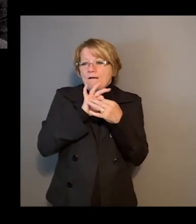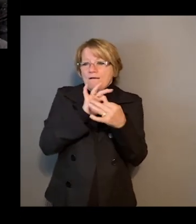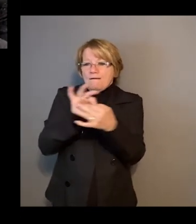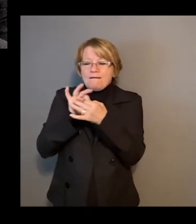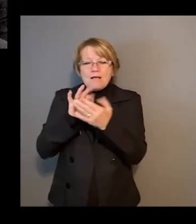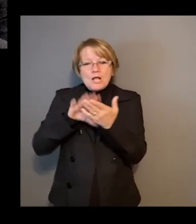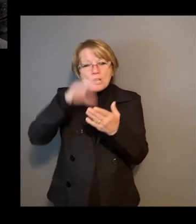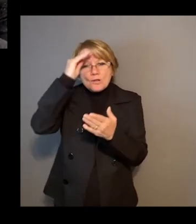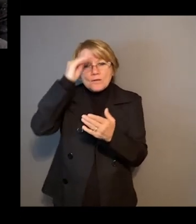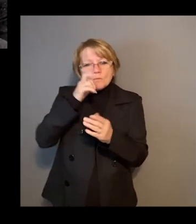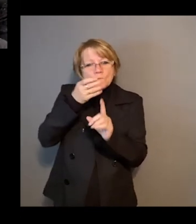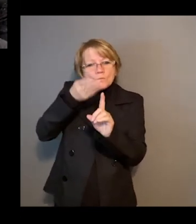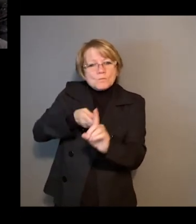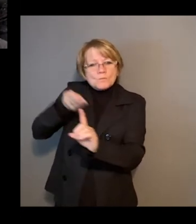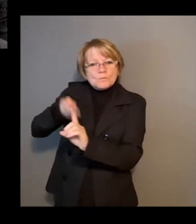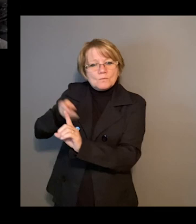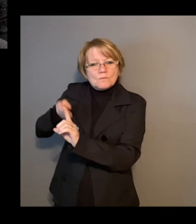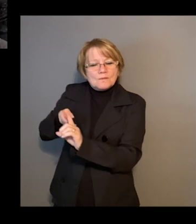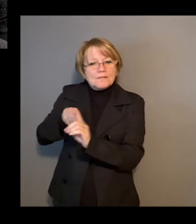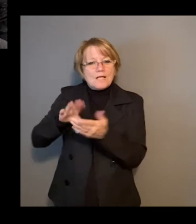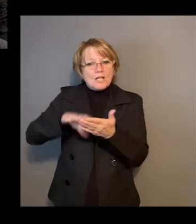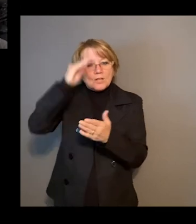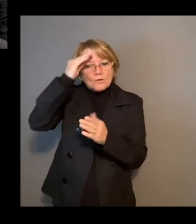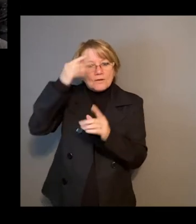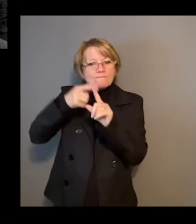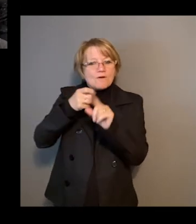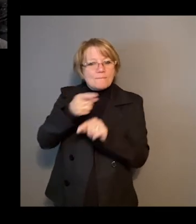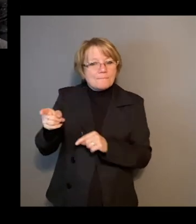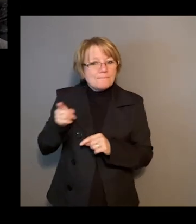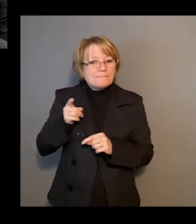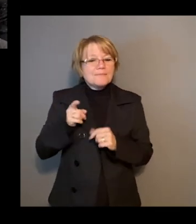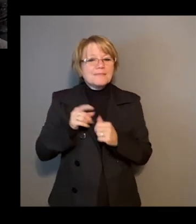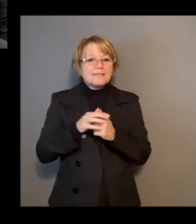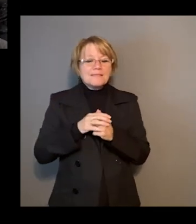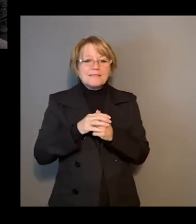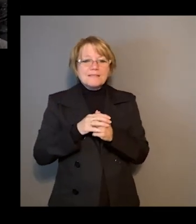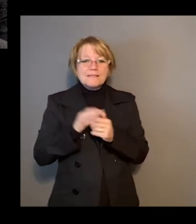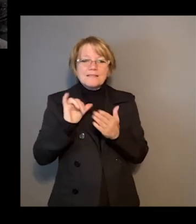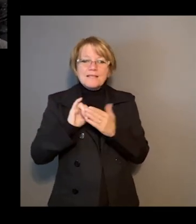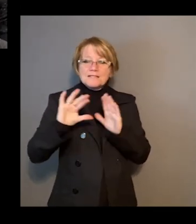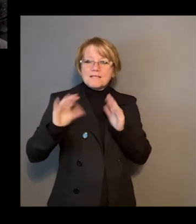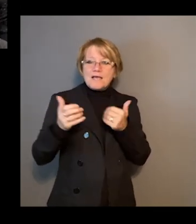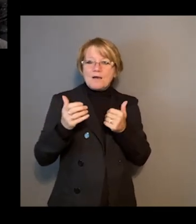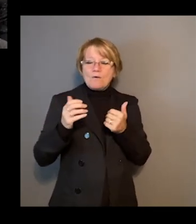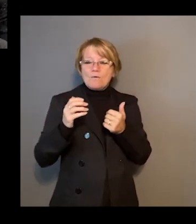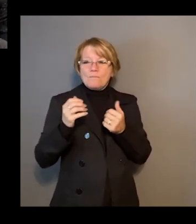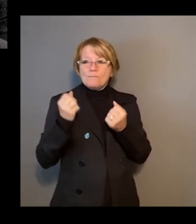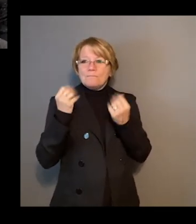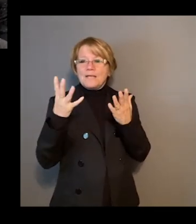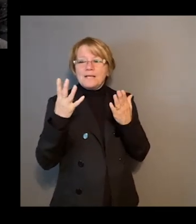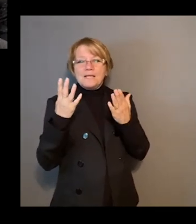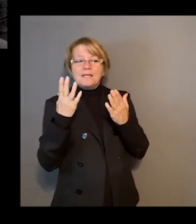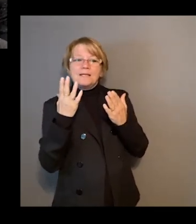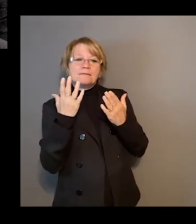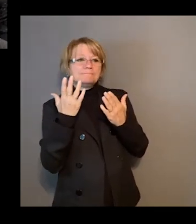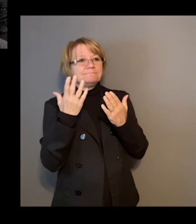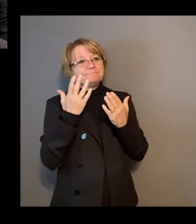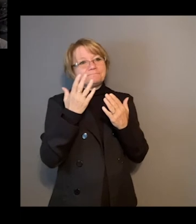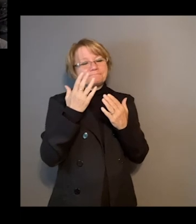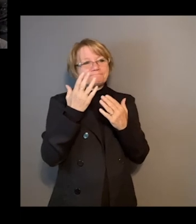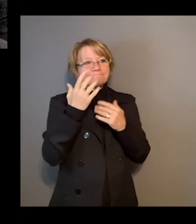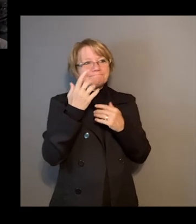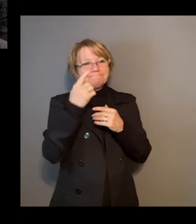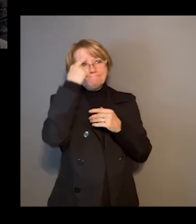students. That's where you begin to deconstruct a lot of biases and assumptions that you might have. I know Telly shows up